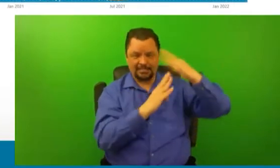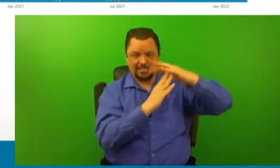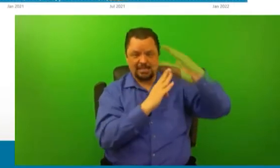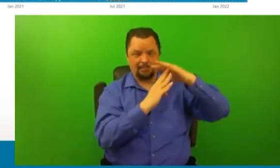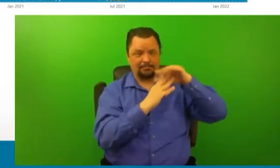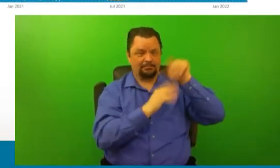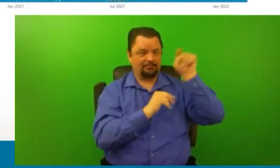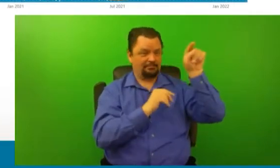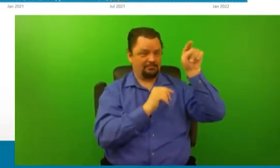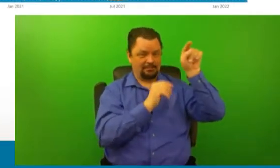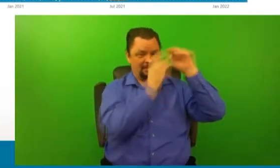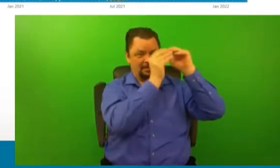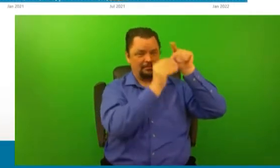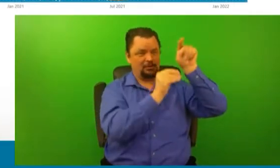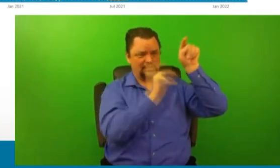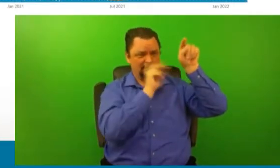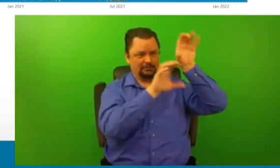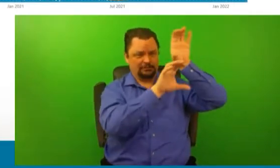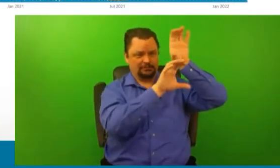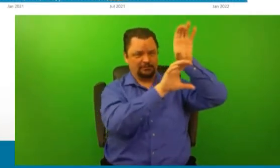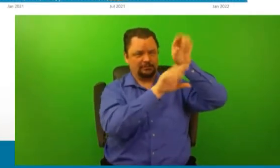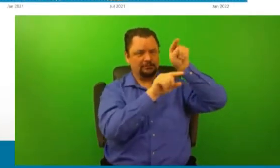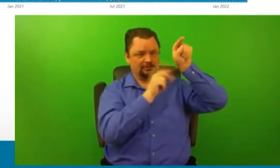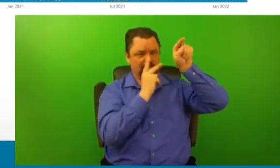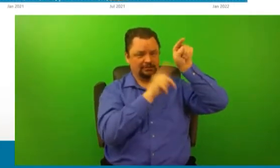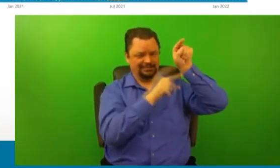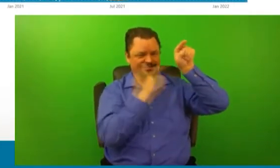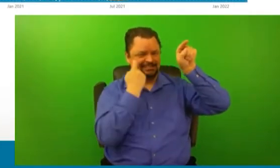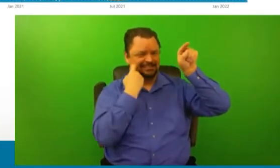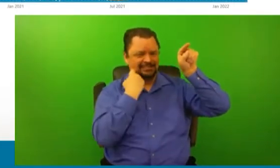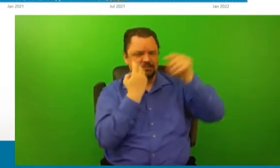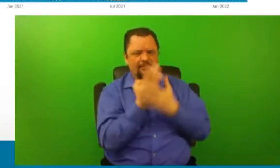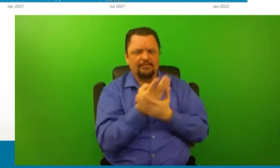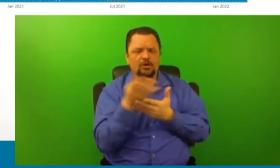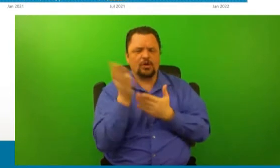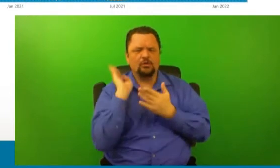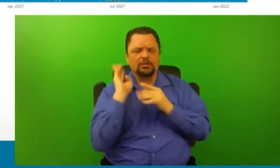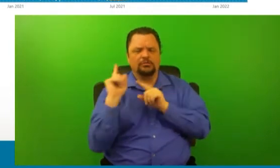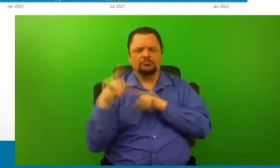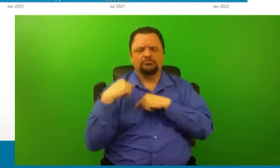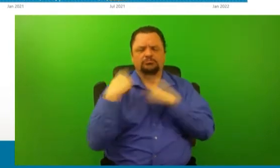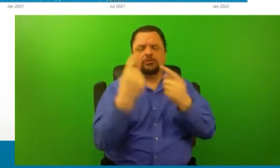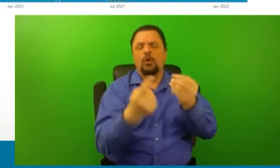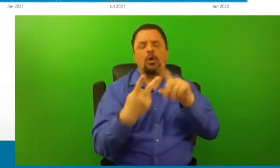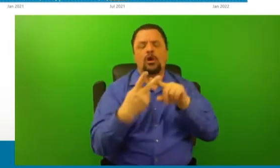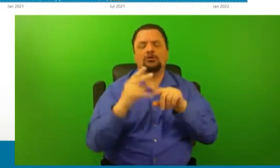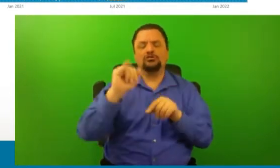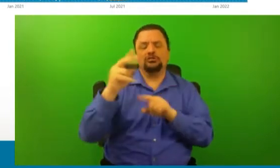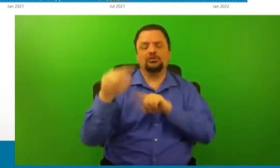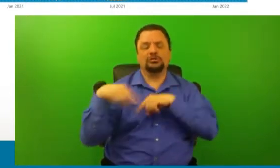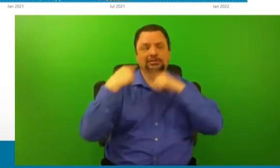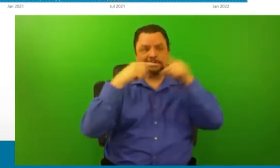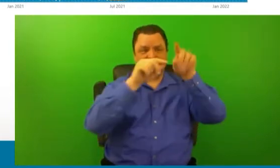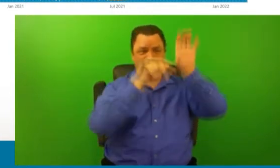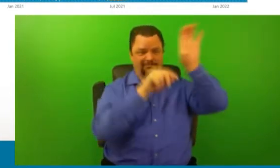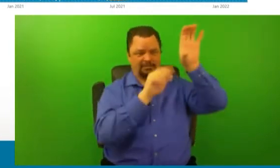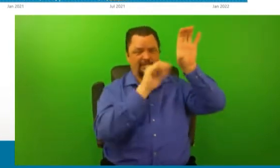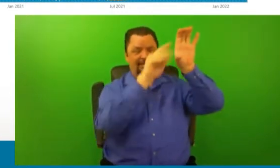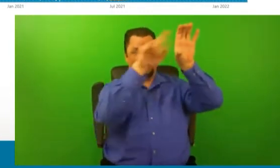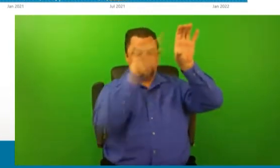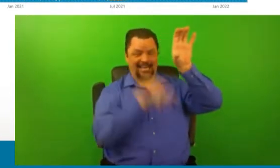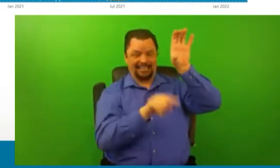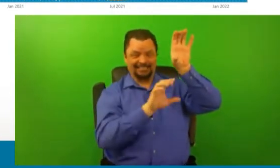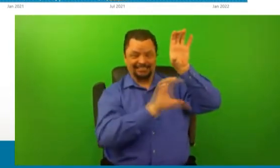either the last 4 weeks or from January, and then under that, this current portion, so